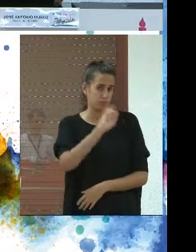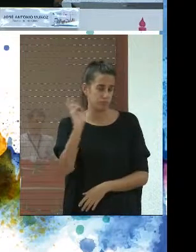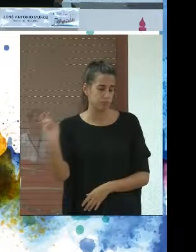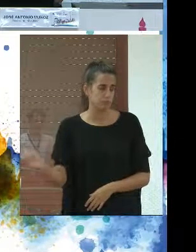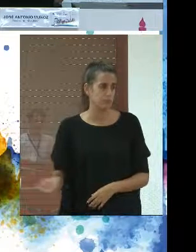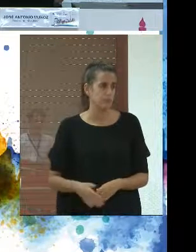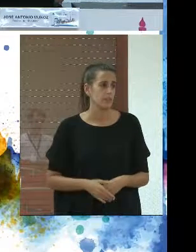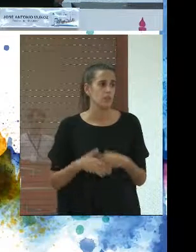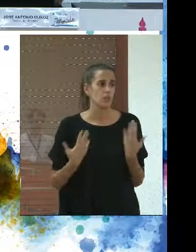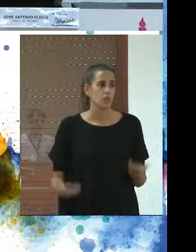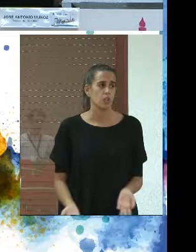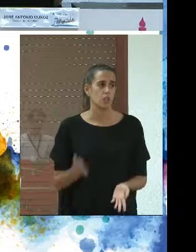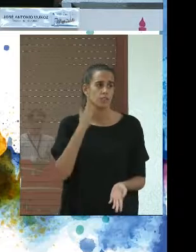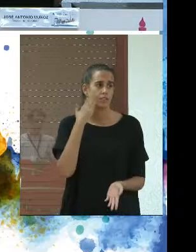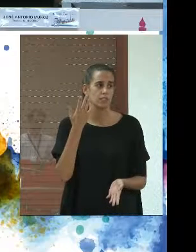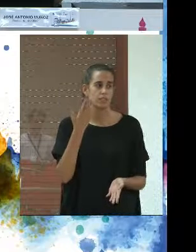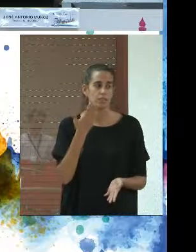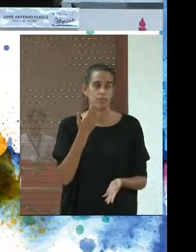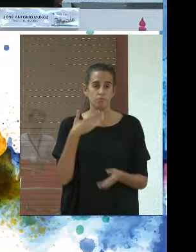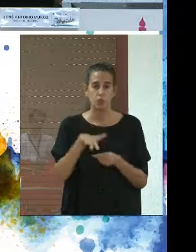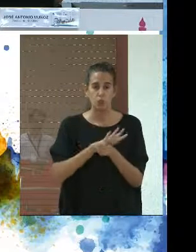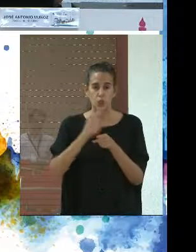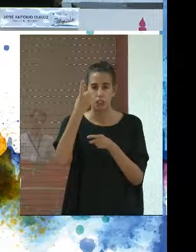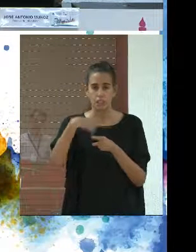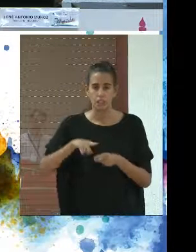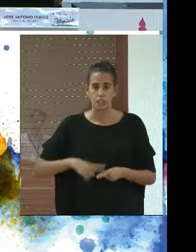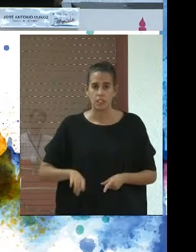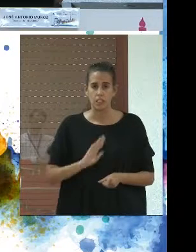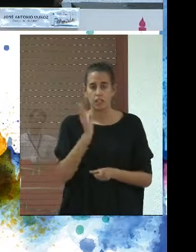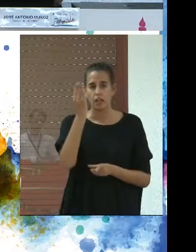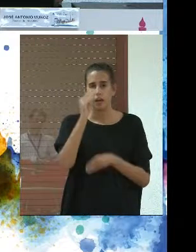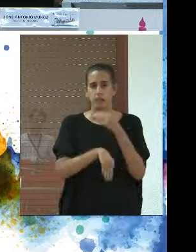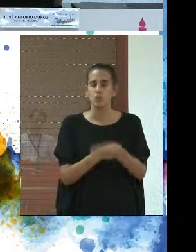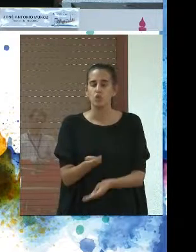communication, and all these activities we carry out,